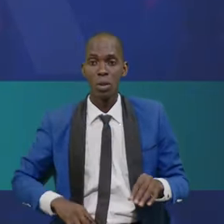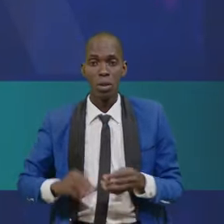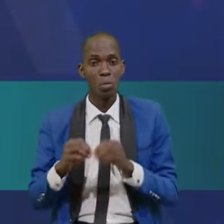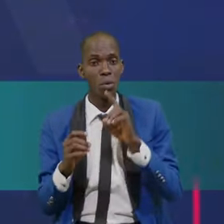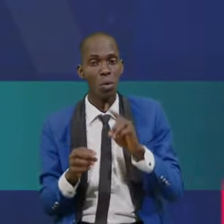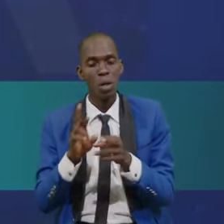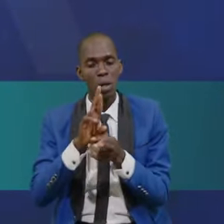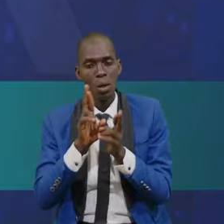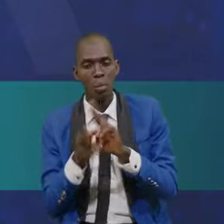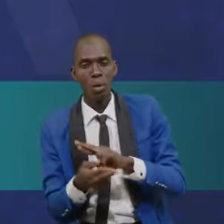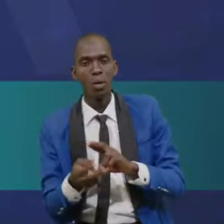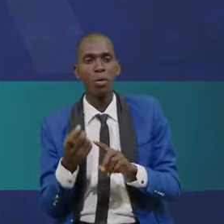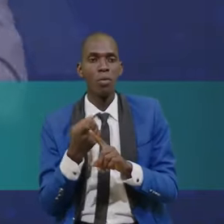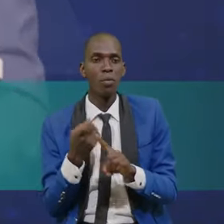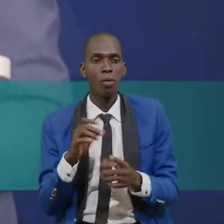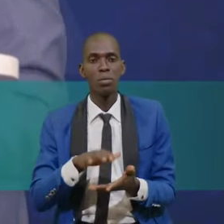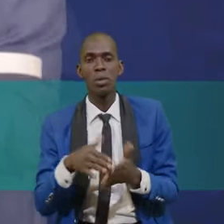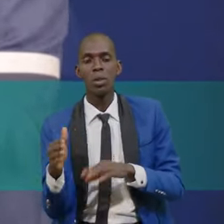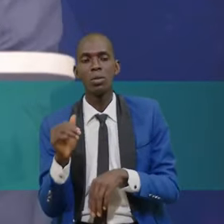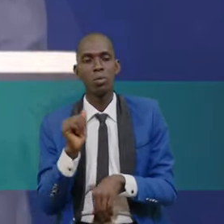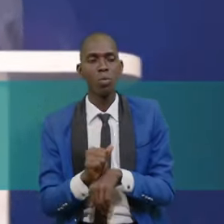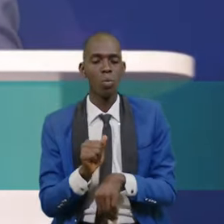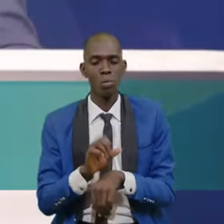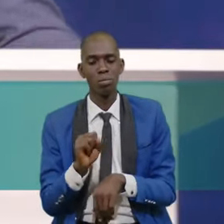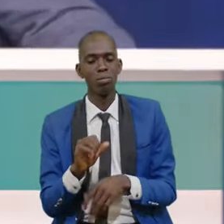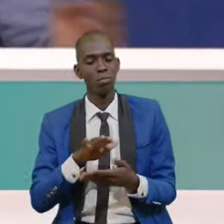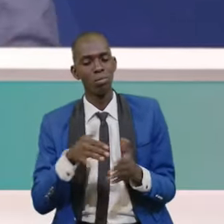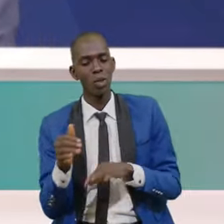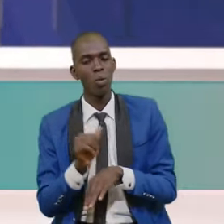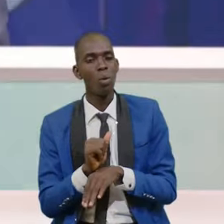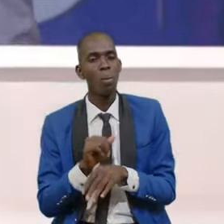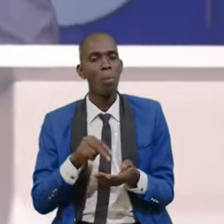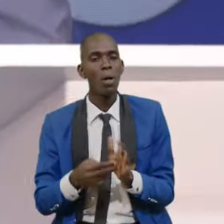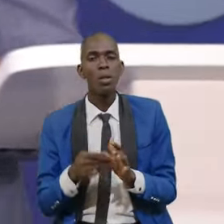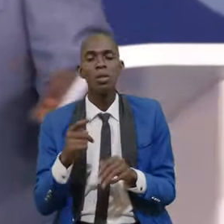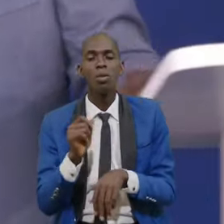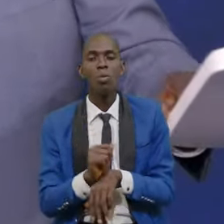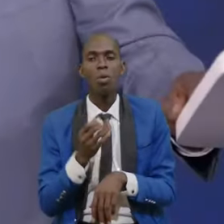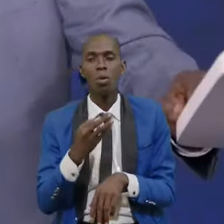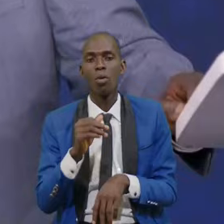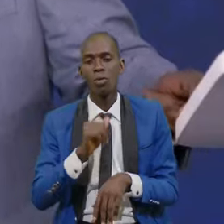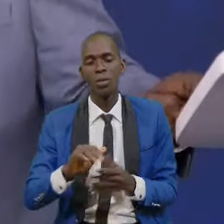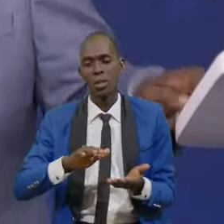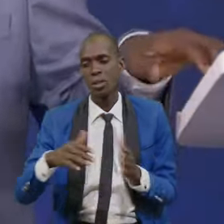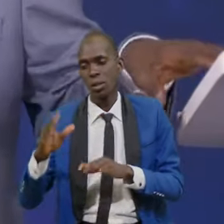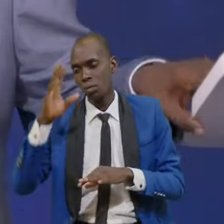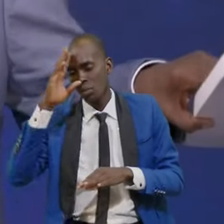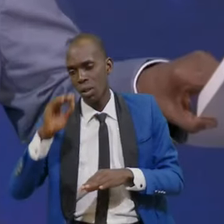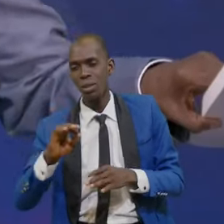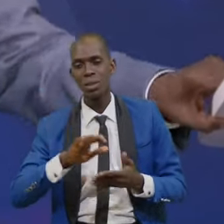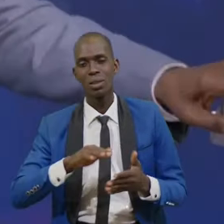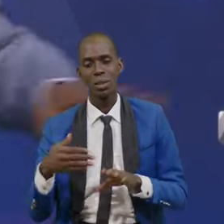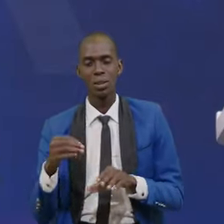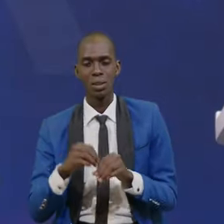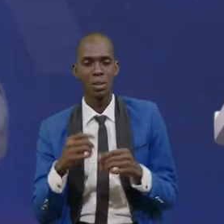from dead works. What are dead works? The works of a dead man. Dead in sins and trespasses. Is not